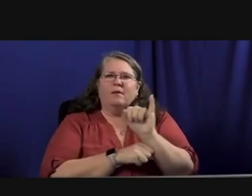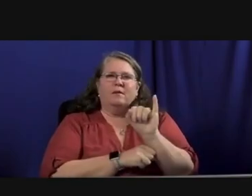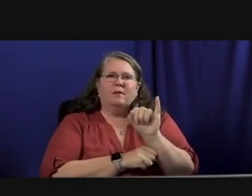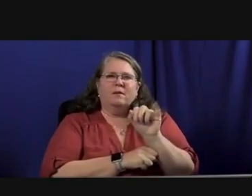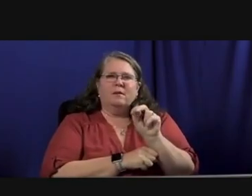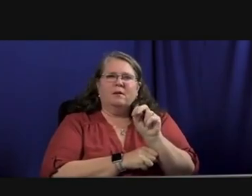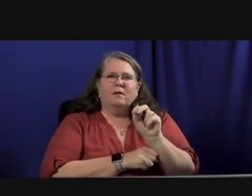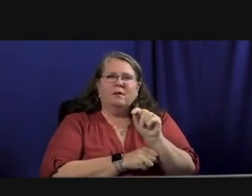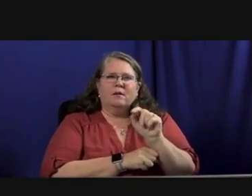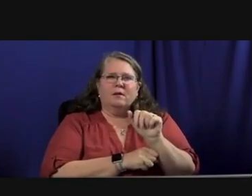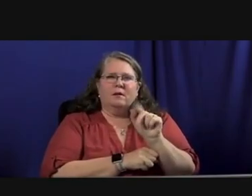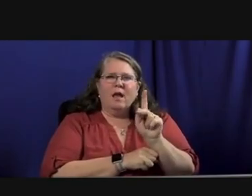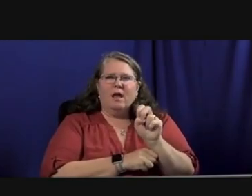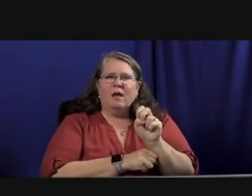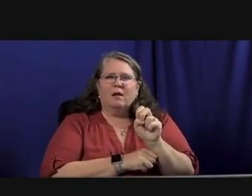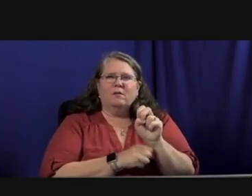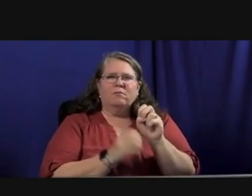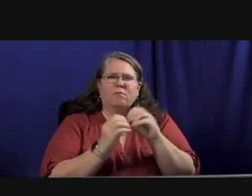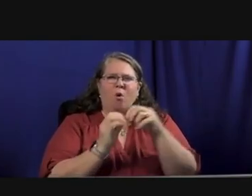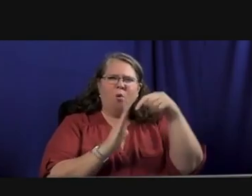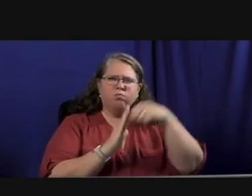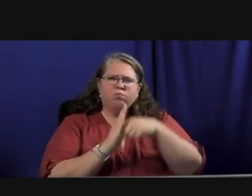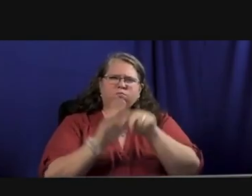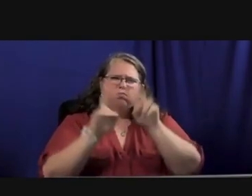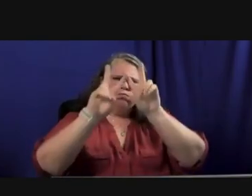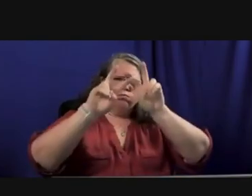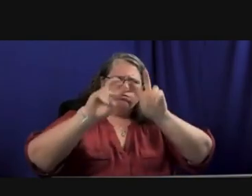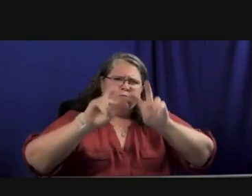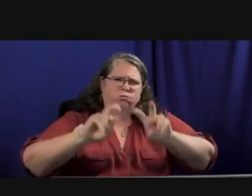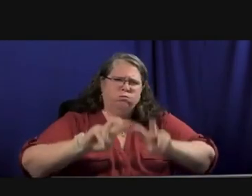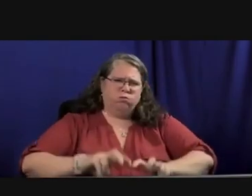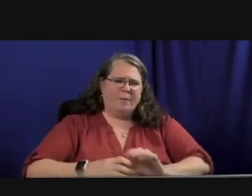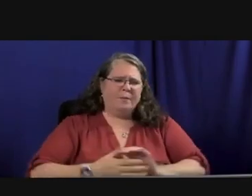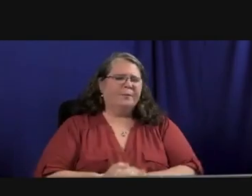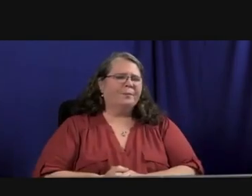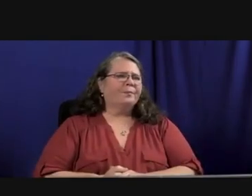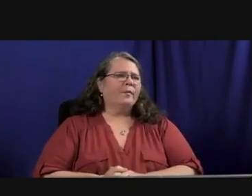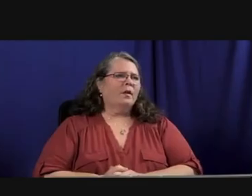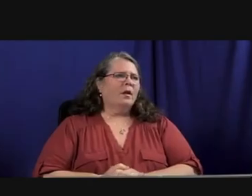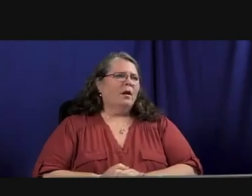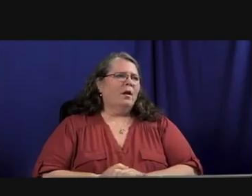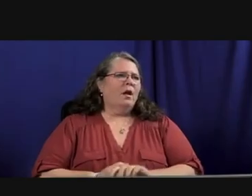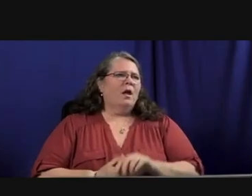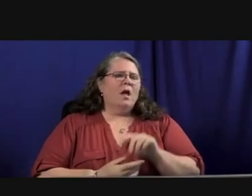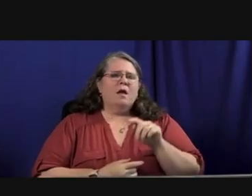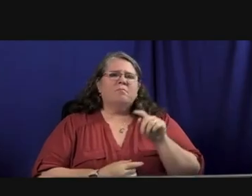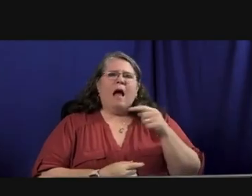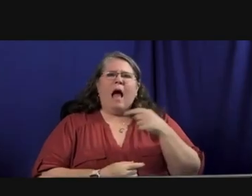during the intake session. It's a little bit more of an assessment.